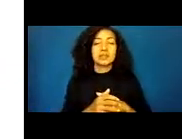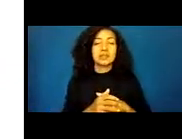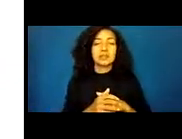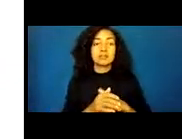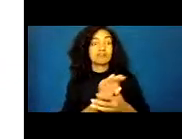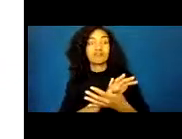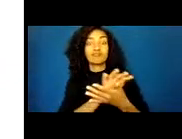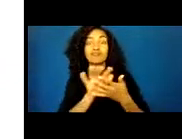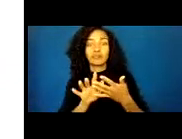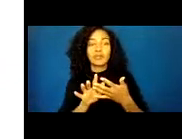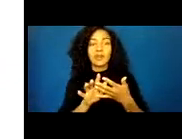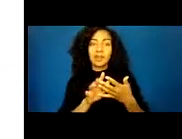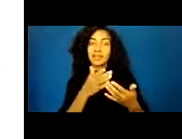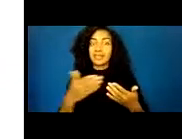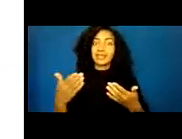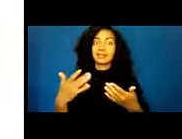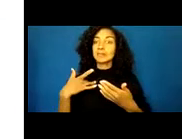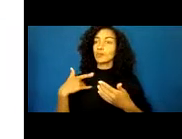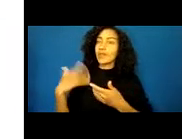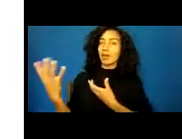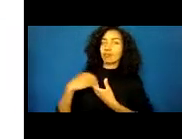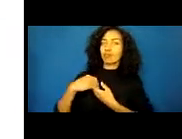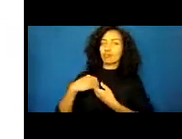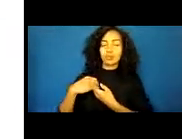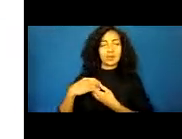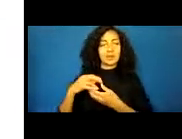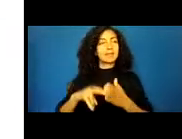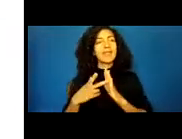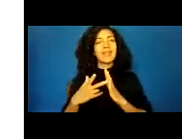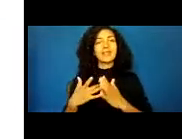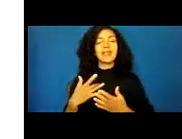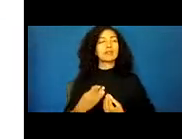taught to do that would bring us peace. And so